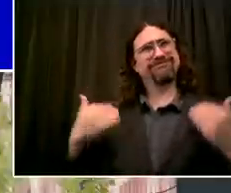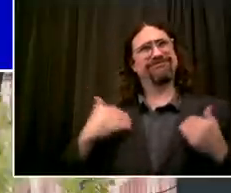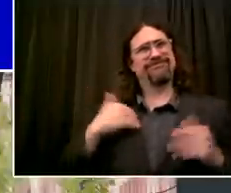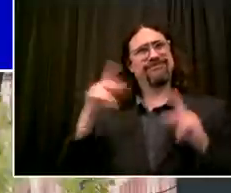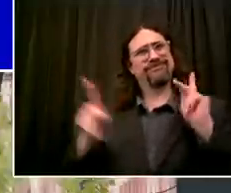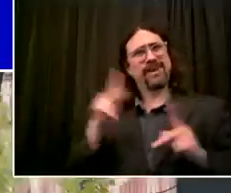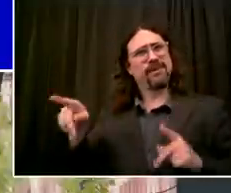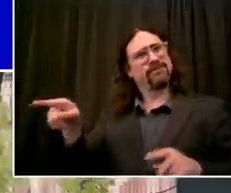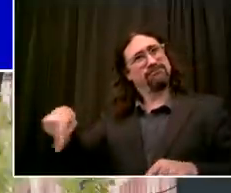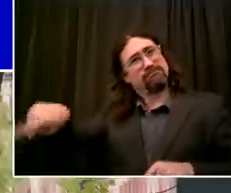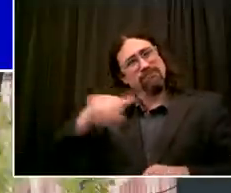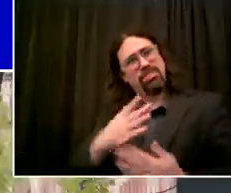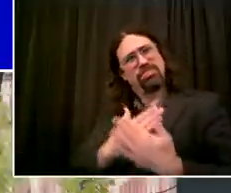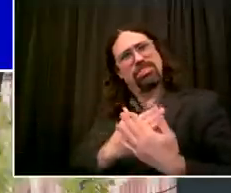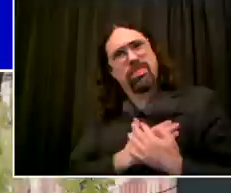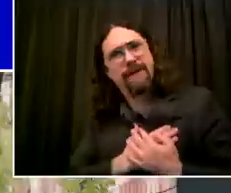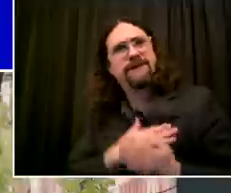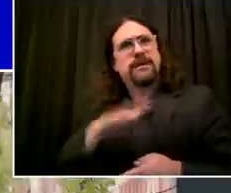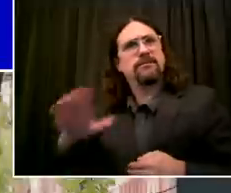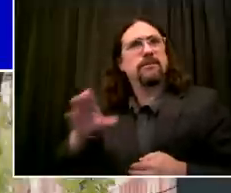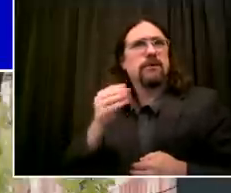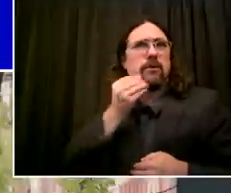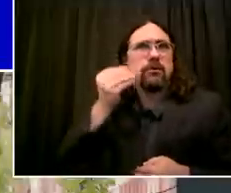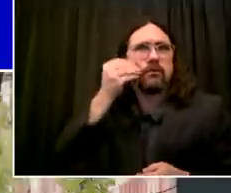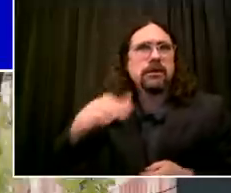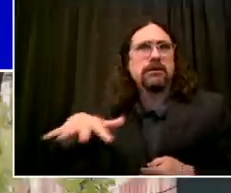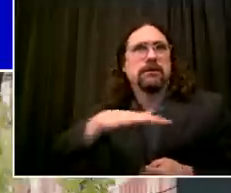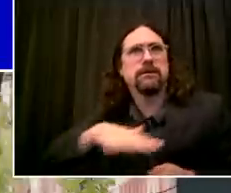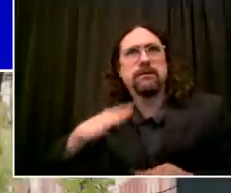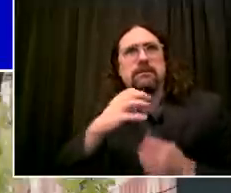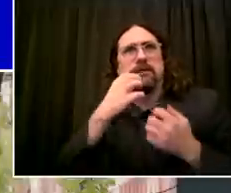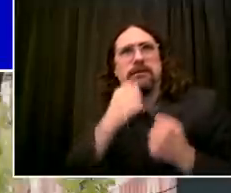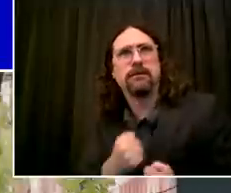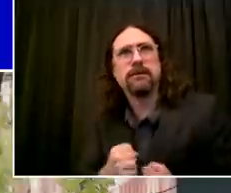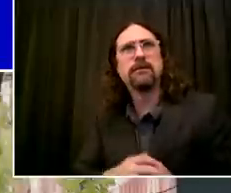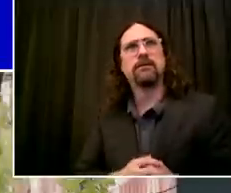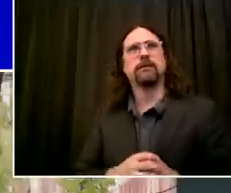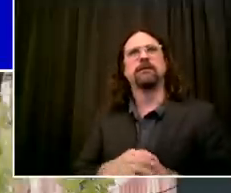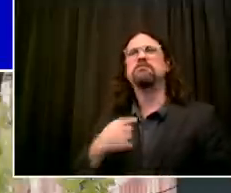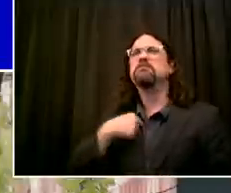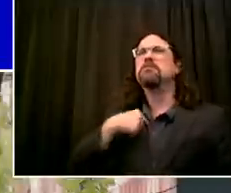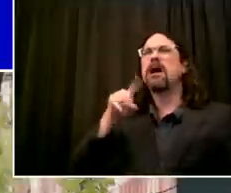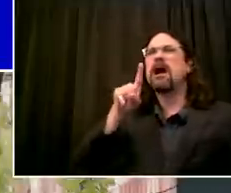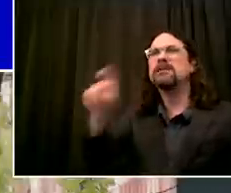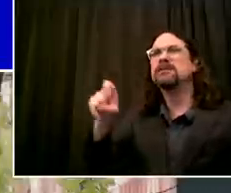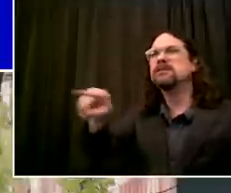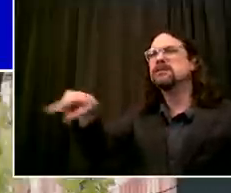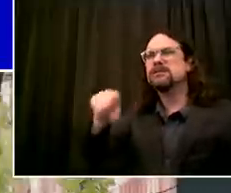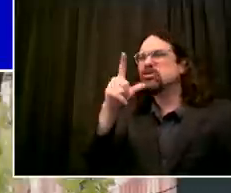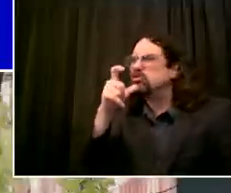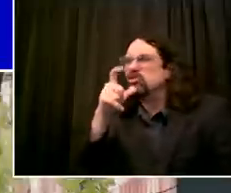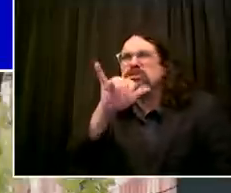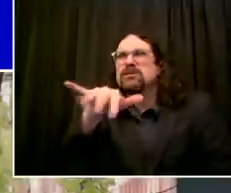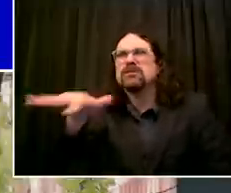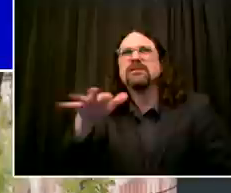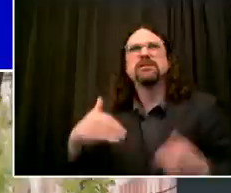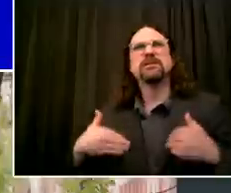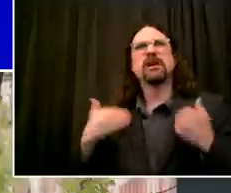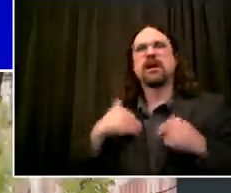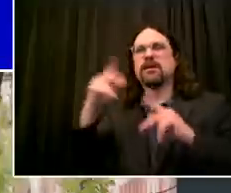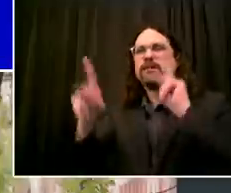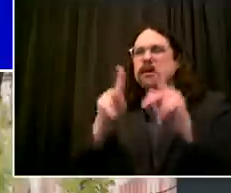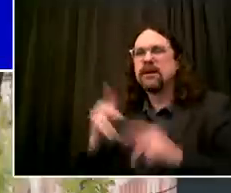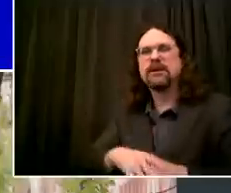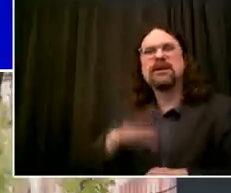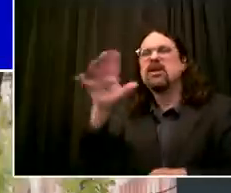what organization are they with? Who organized? He said, let me find out, hold on a moment. Reaches out, he's got a